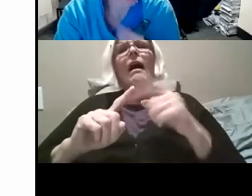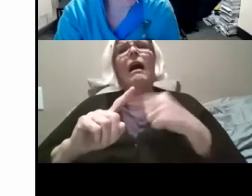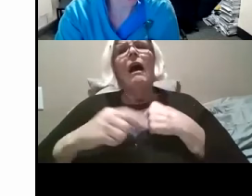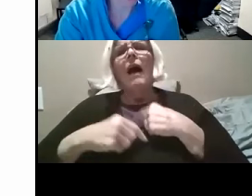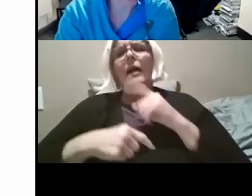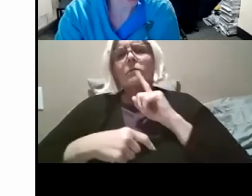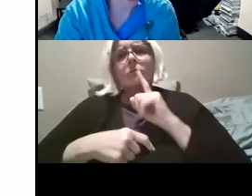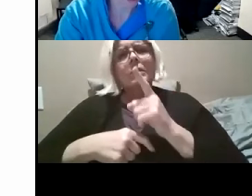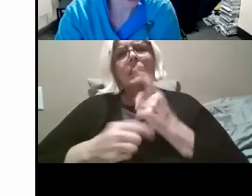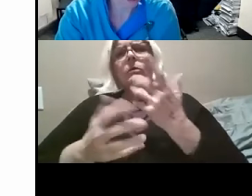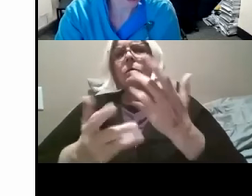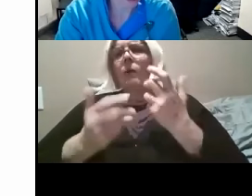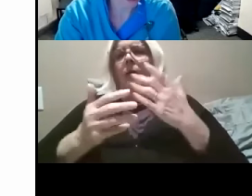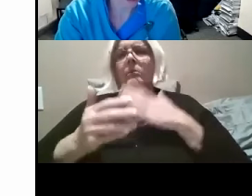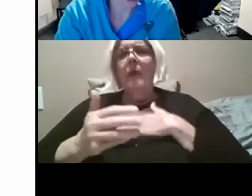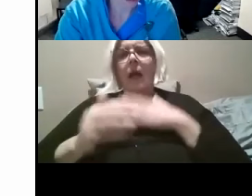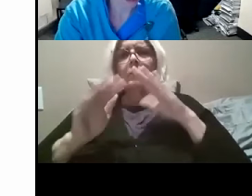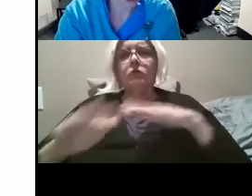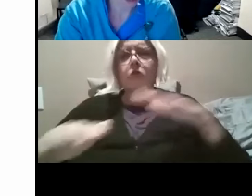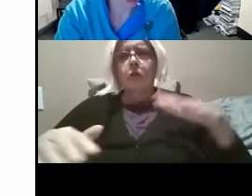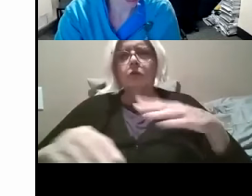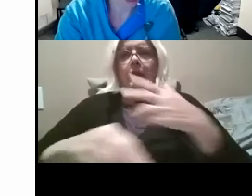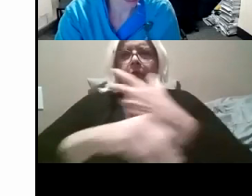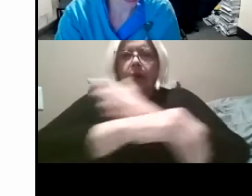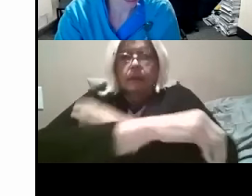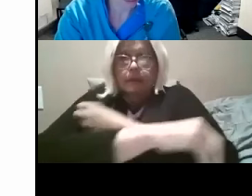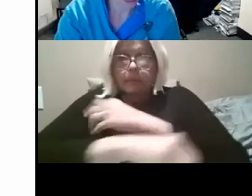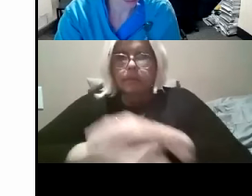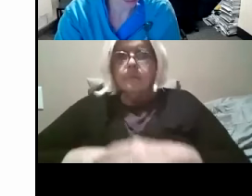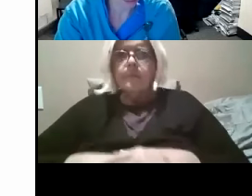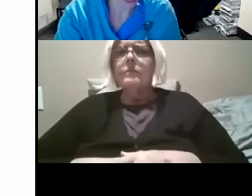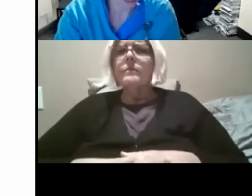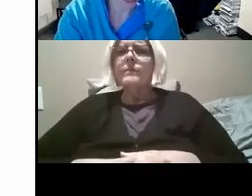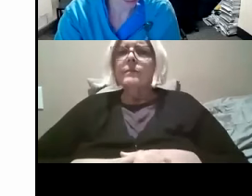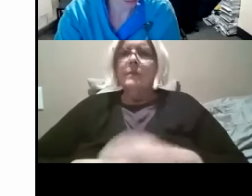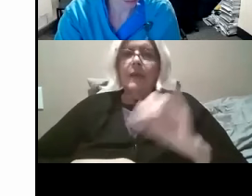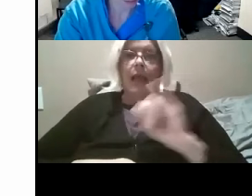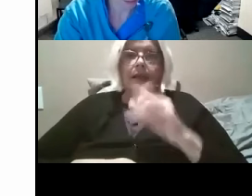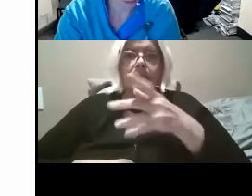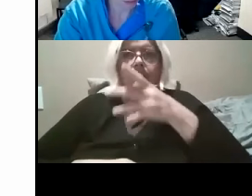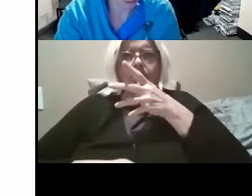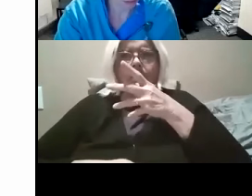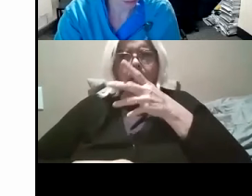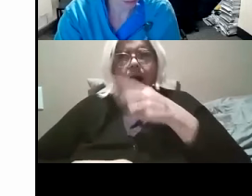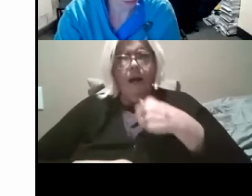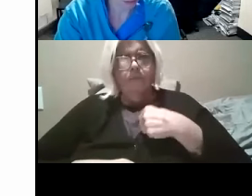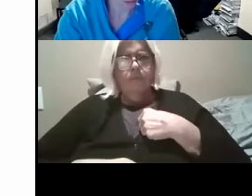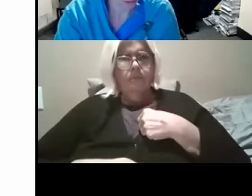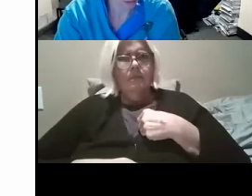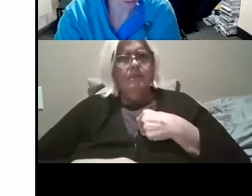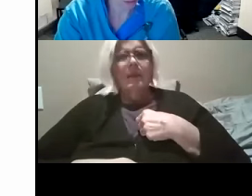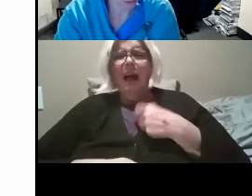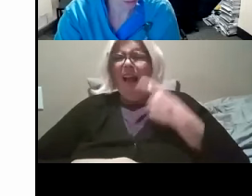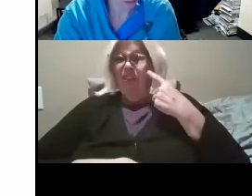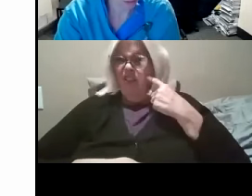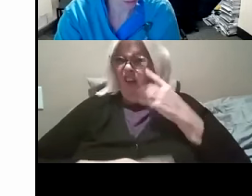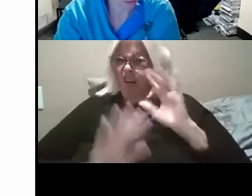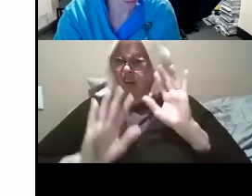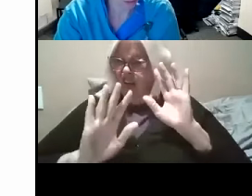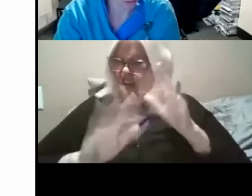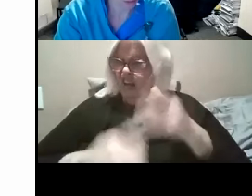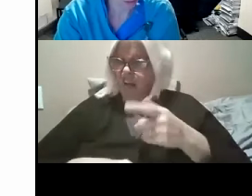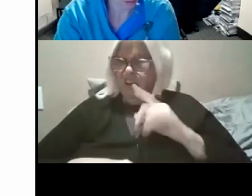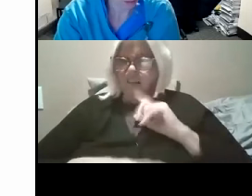like the risks of this vaccine were quite mild. I trust in vaccine science. There's decades and decades